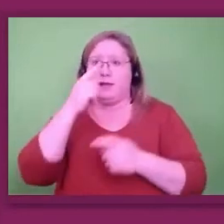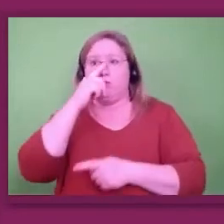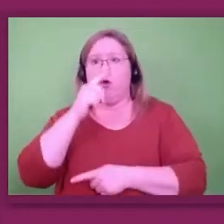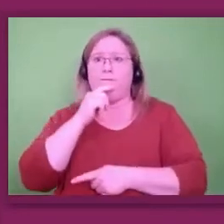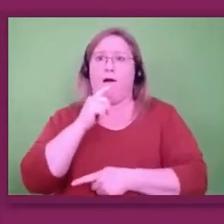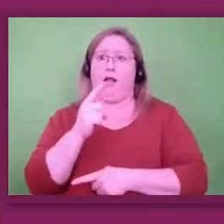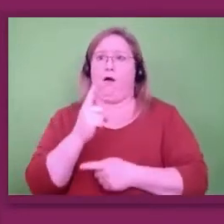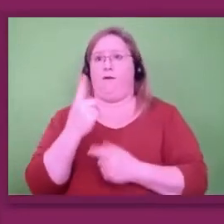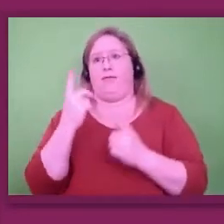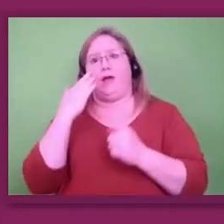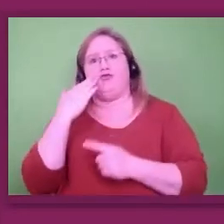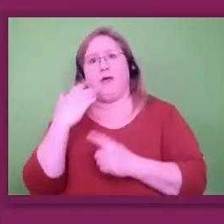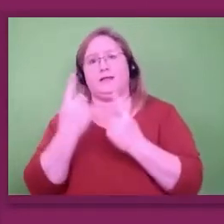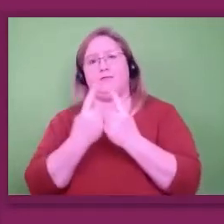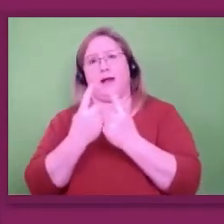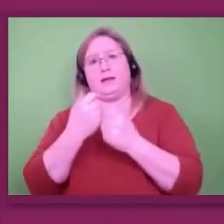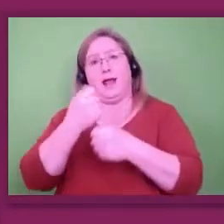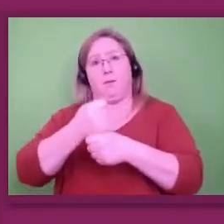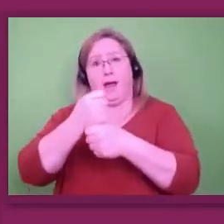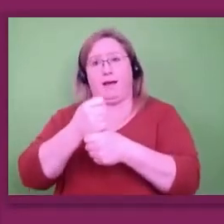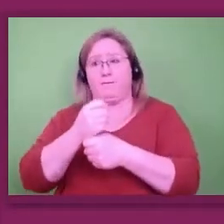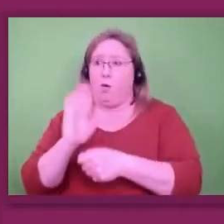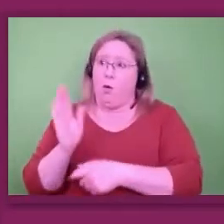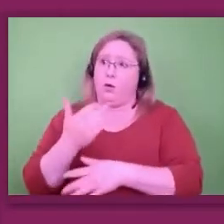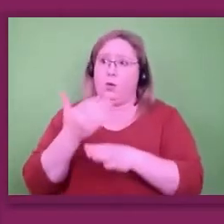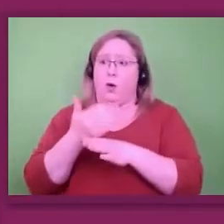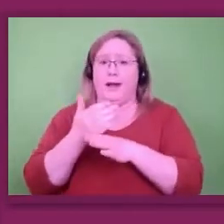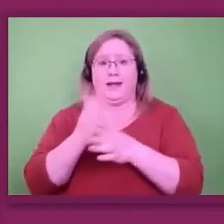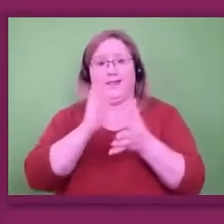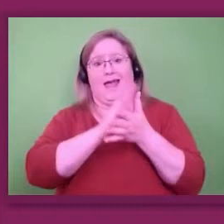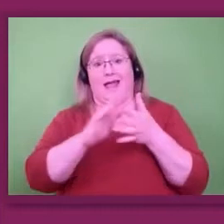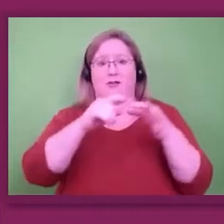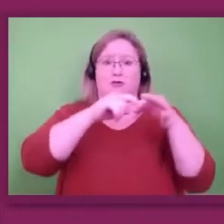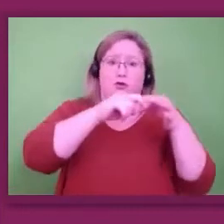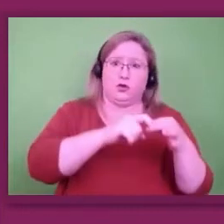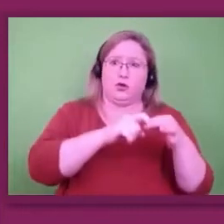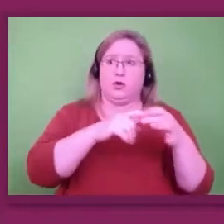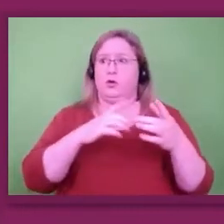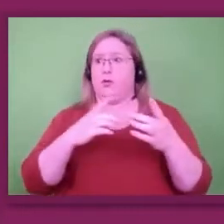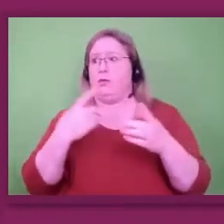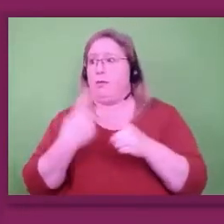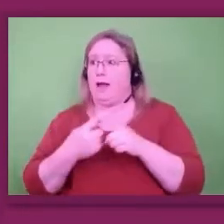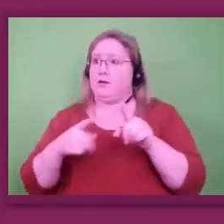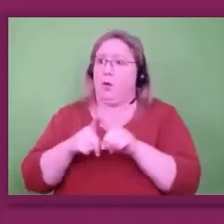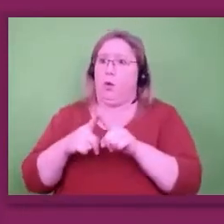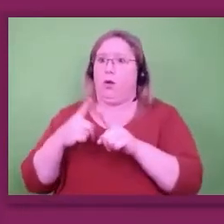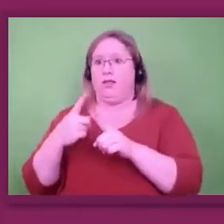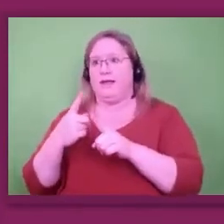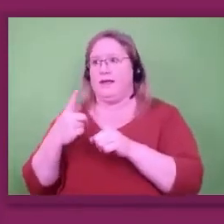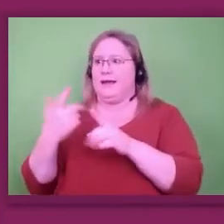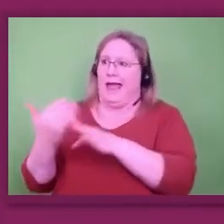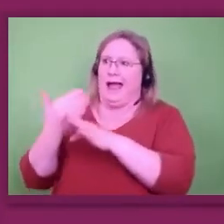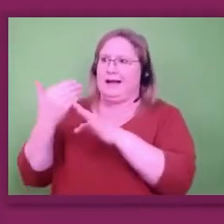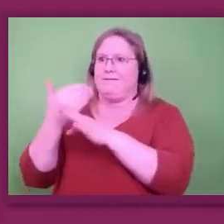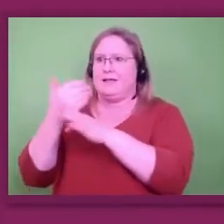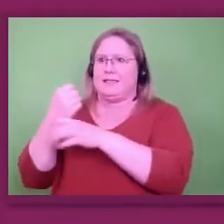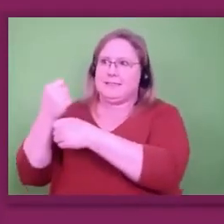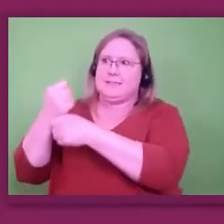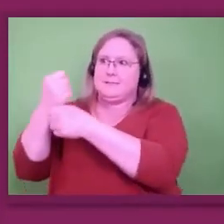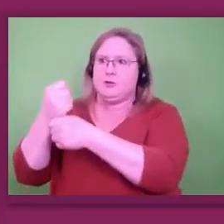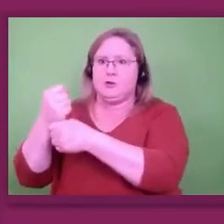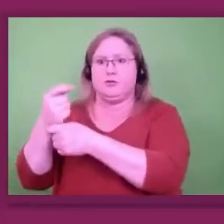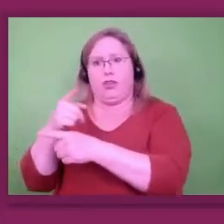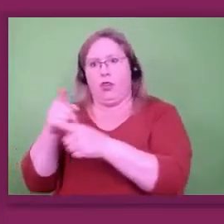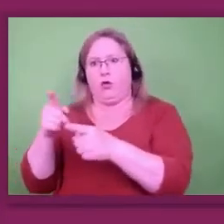that are working in the headquarters, to all of the activists who support the frontline staff. And we're hoping that this